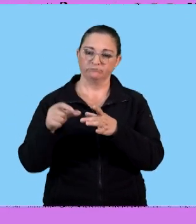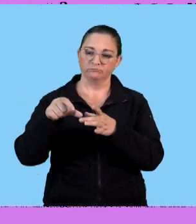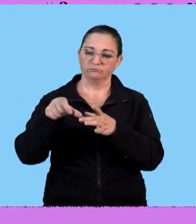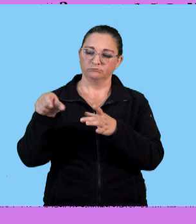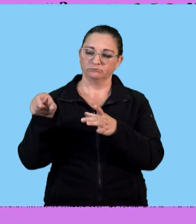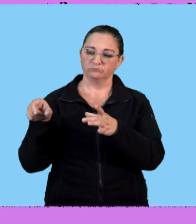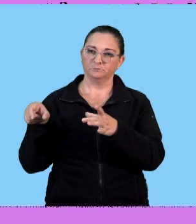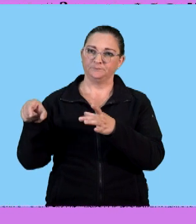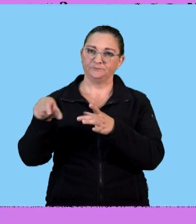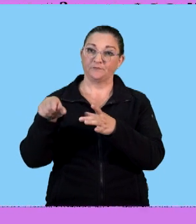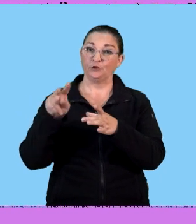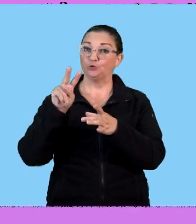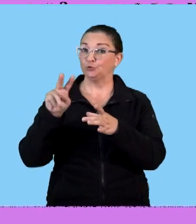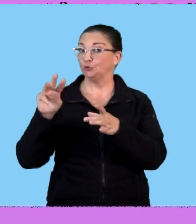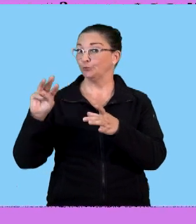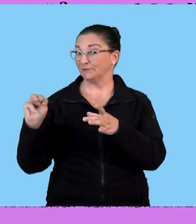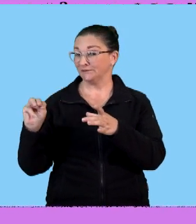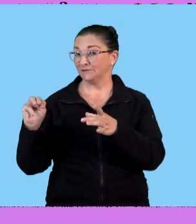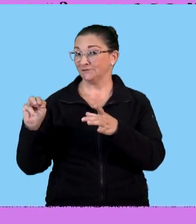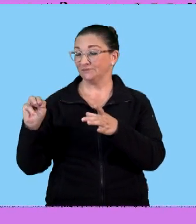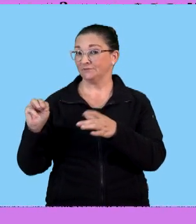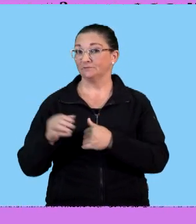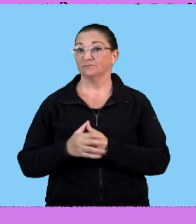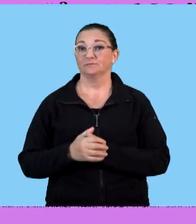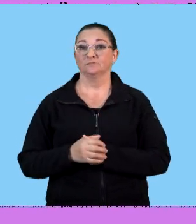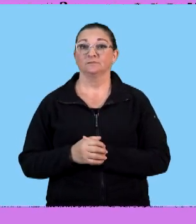Okay, so fence meaning this is 2 meters